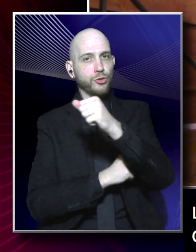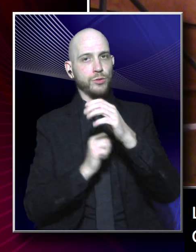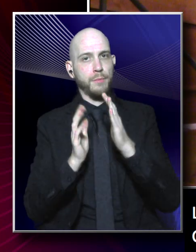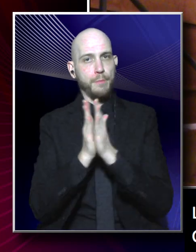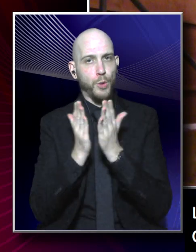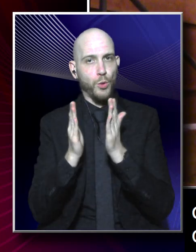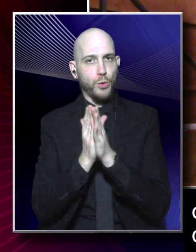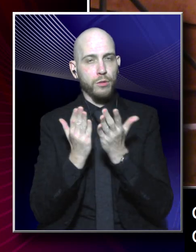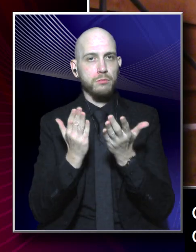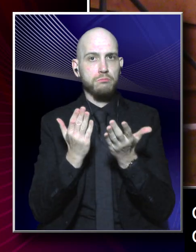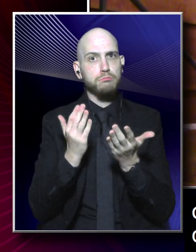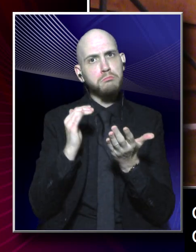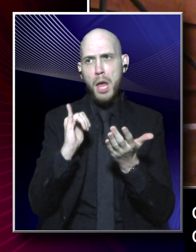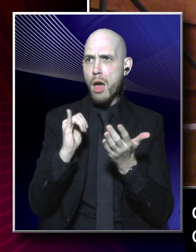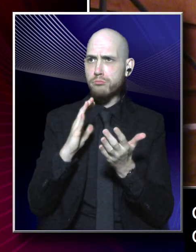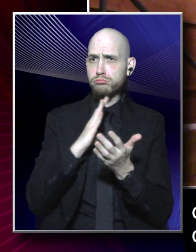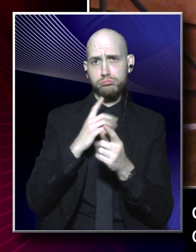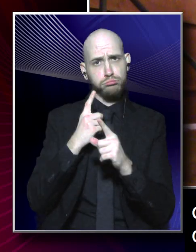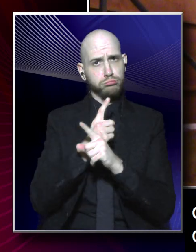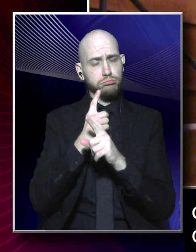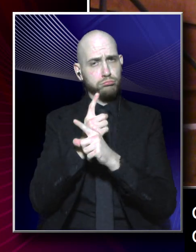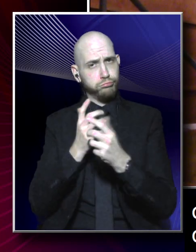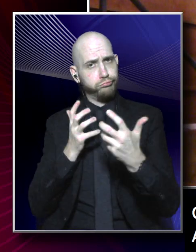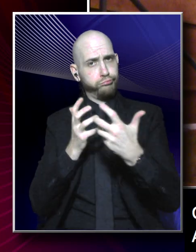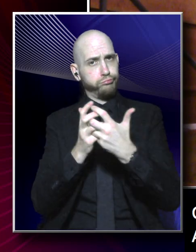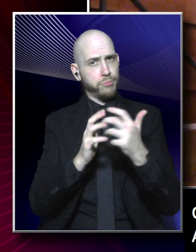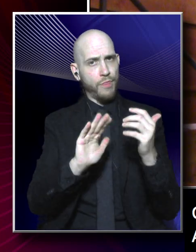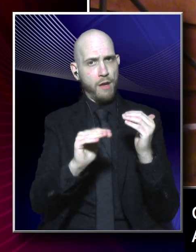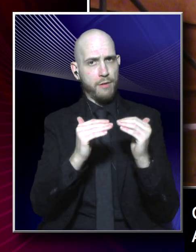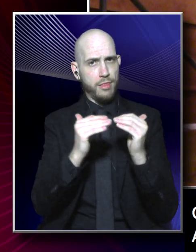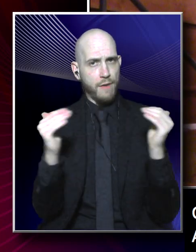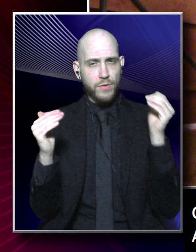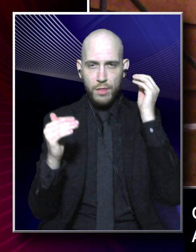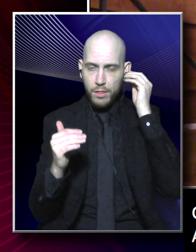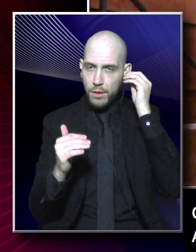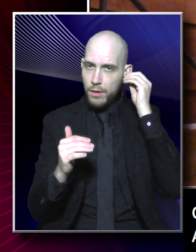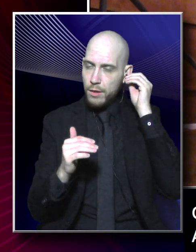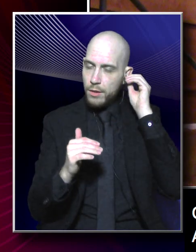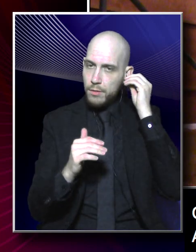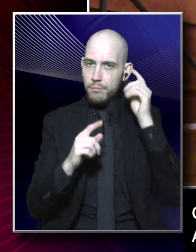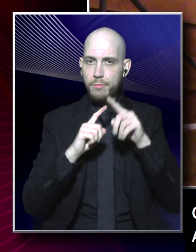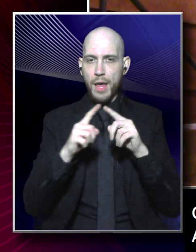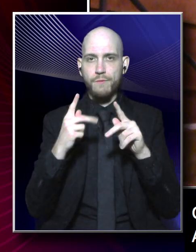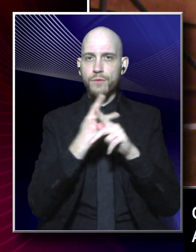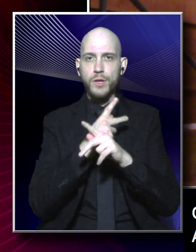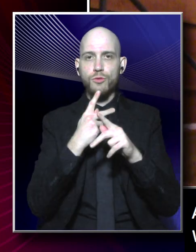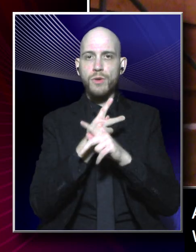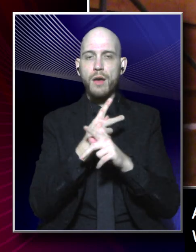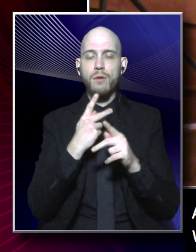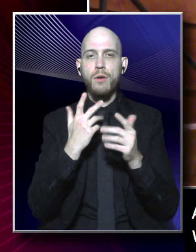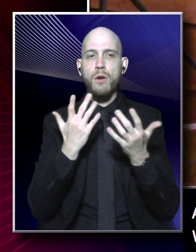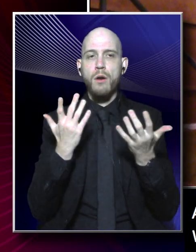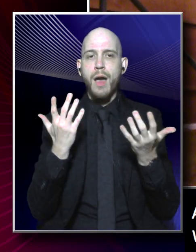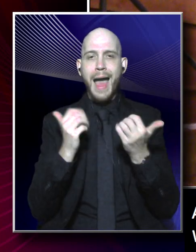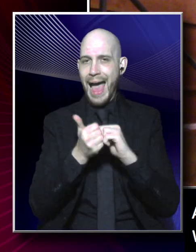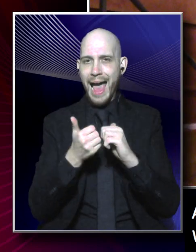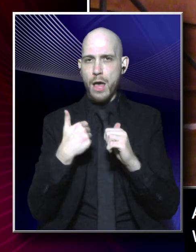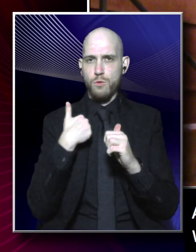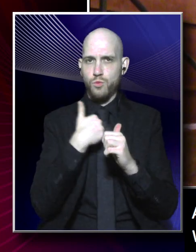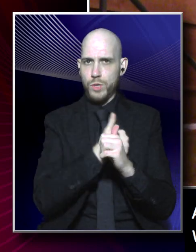where the child's at, and now it's just a matter of finding out what within that book is best to use to then kind of expedite that learning.